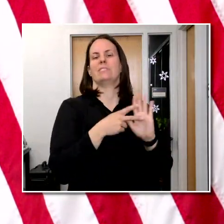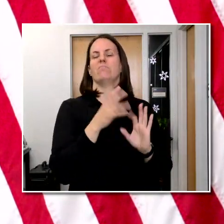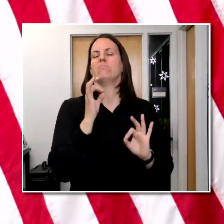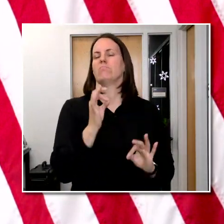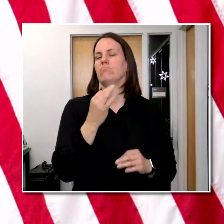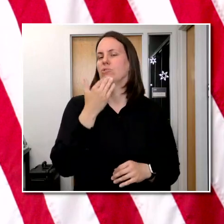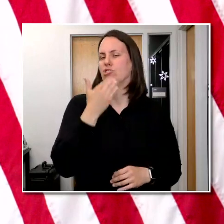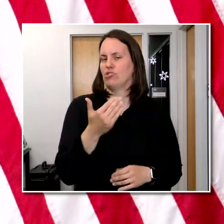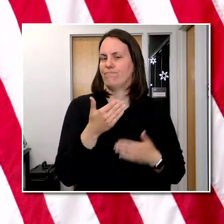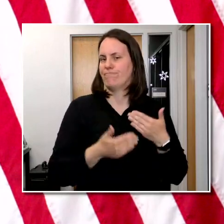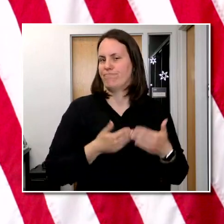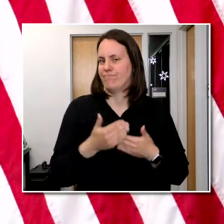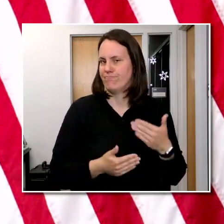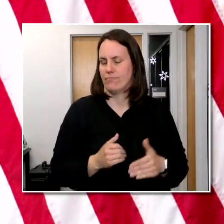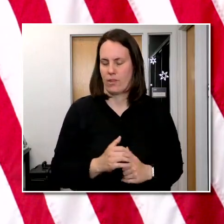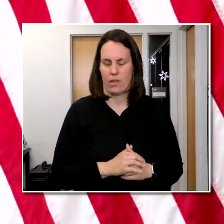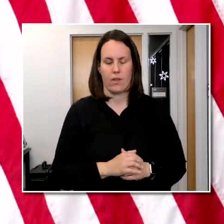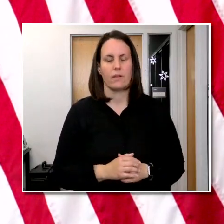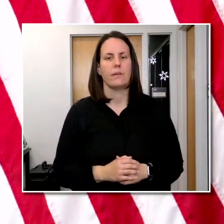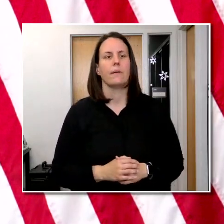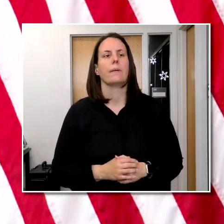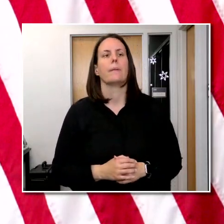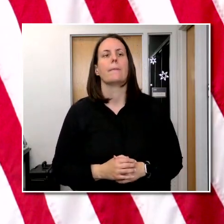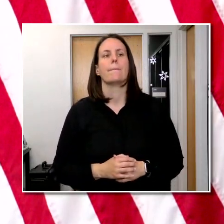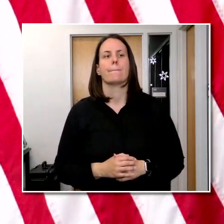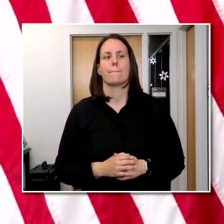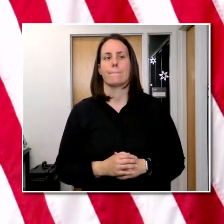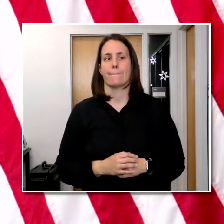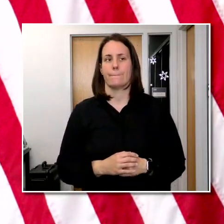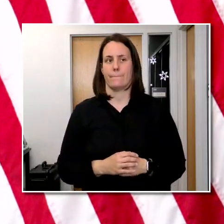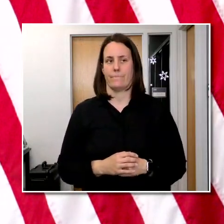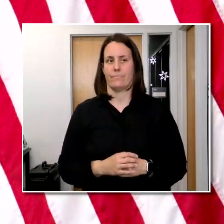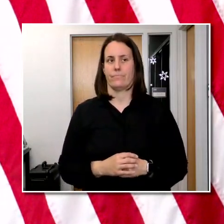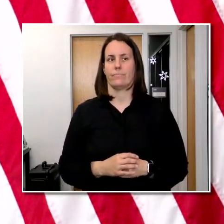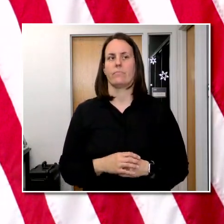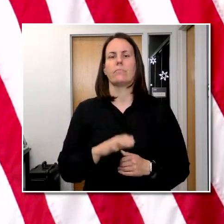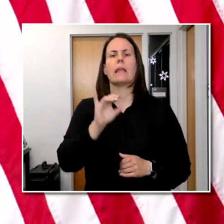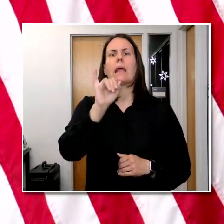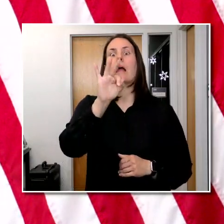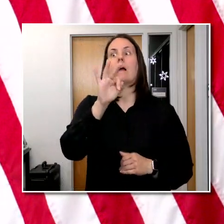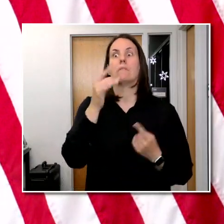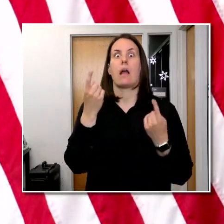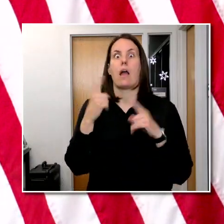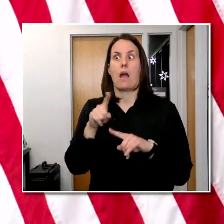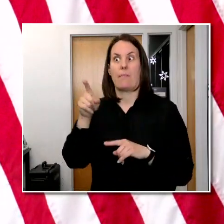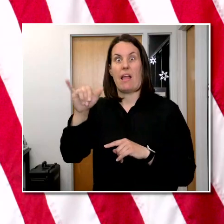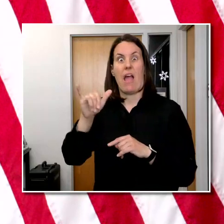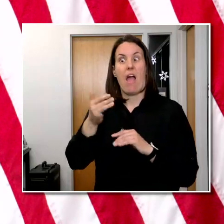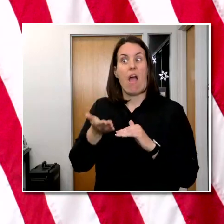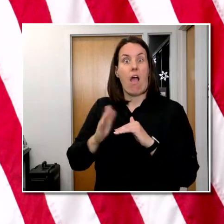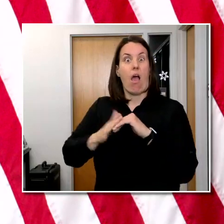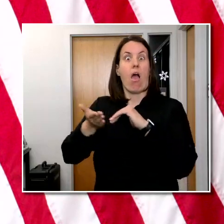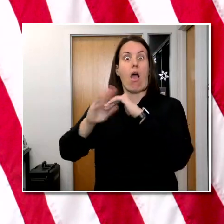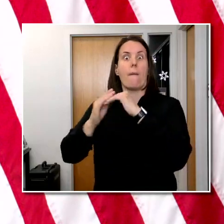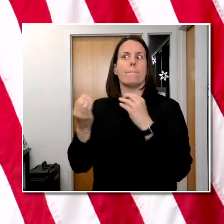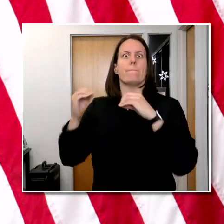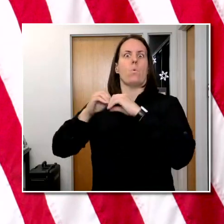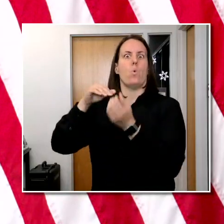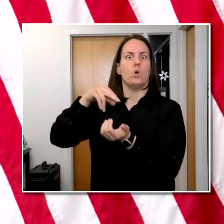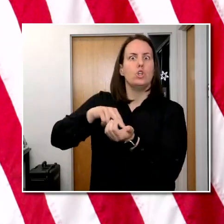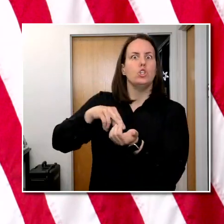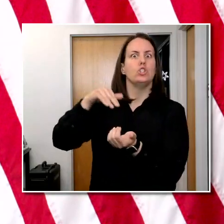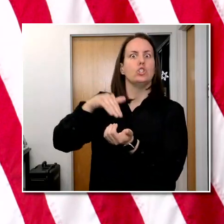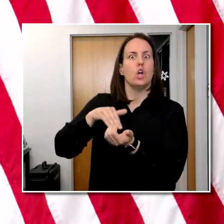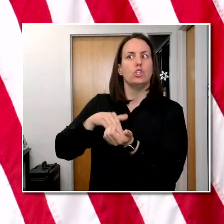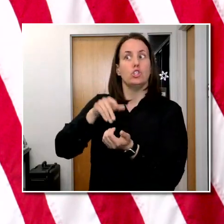of healthcare worker infections, it could change to red again. So each of those are point-in-time measurements generally